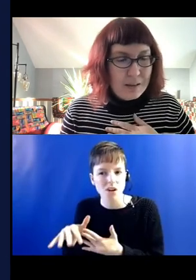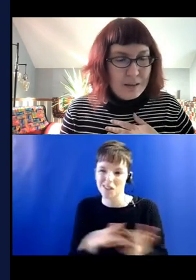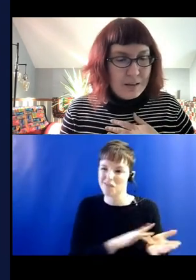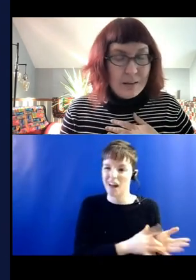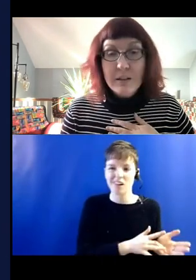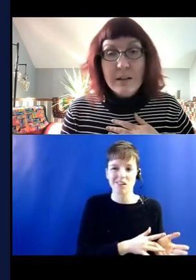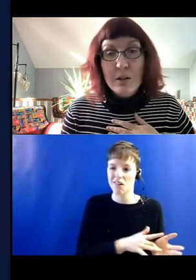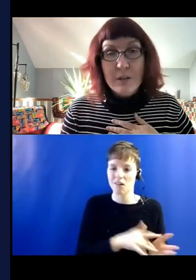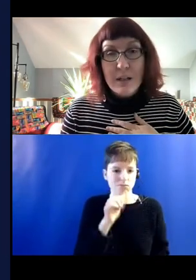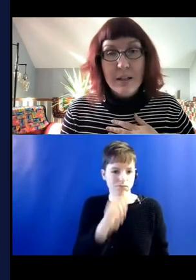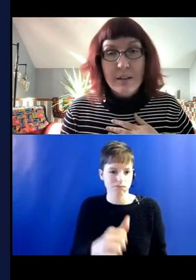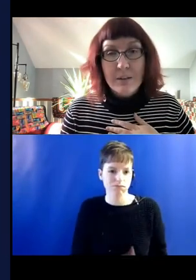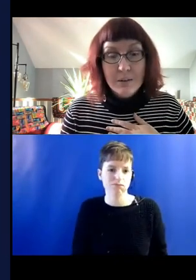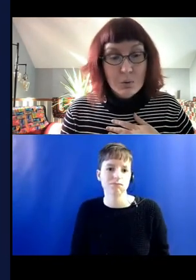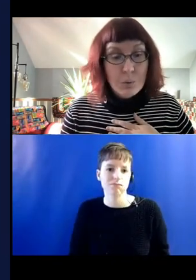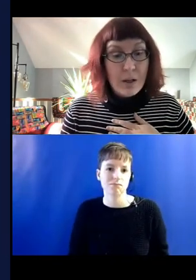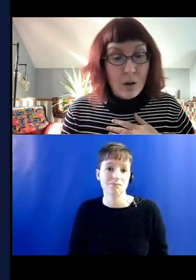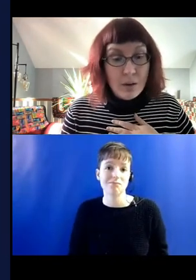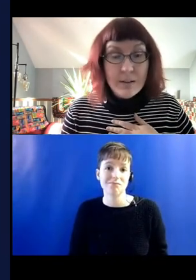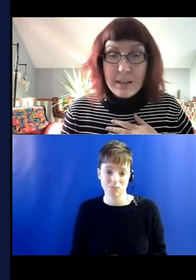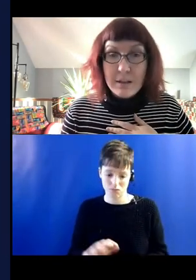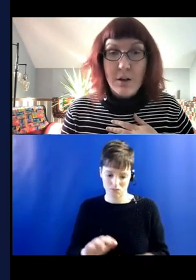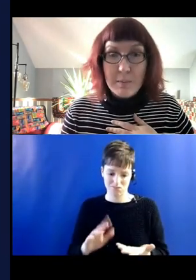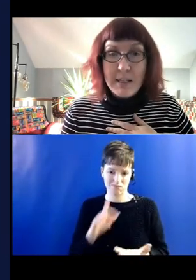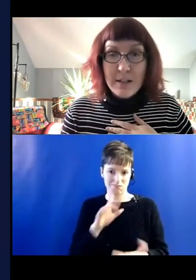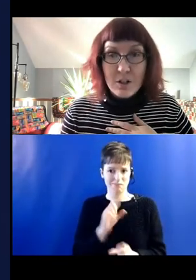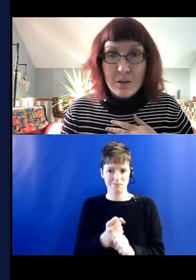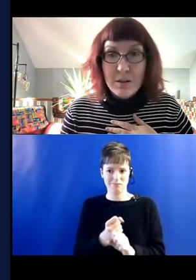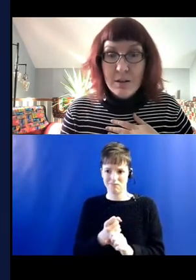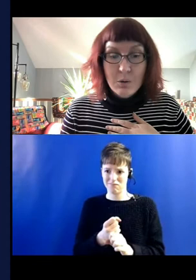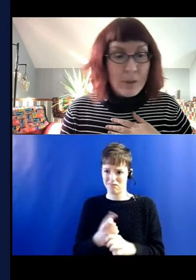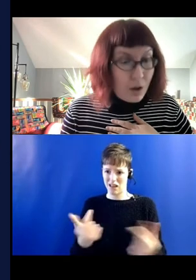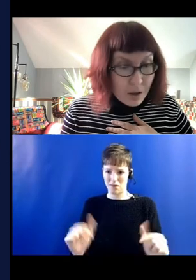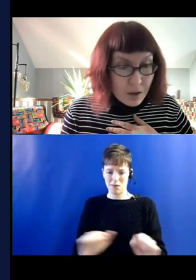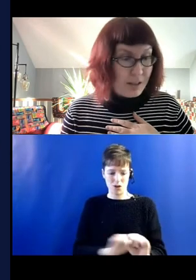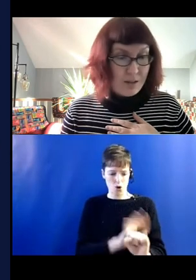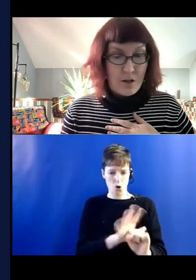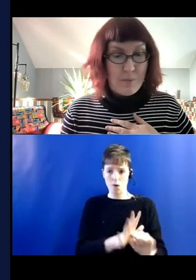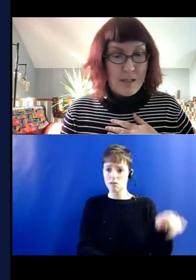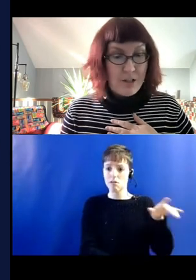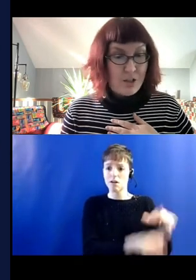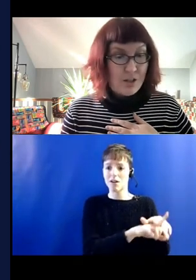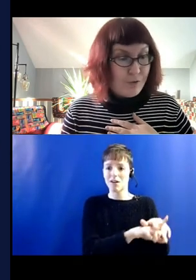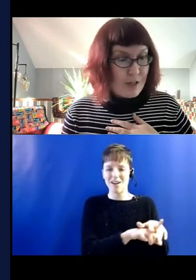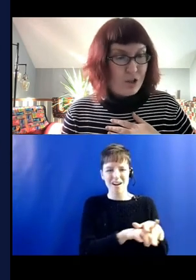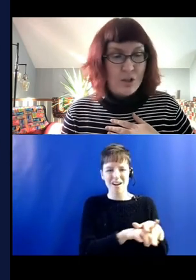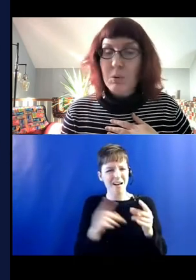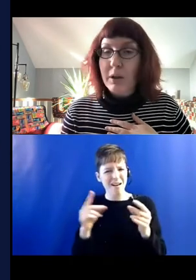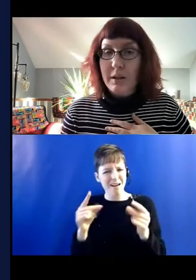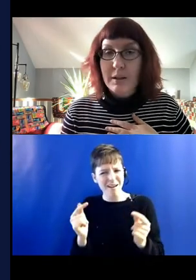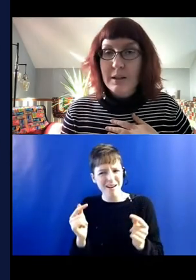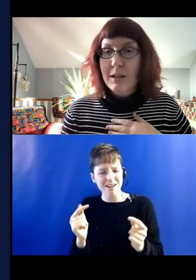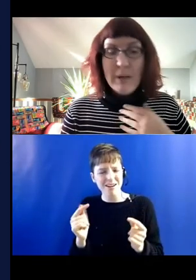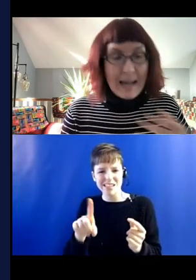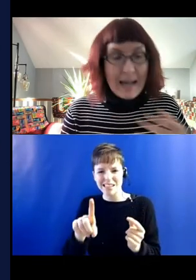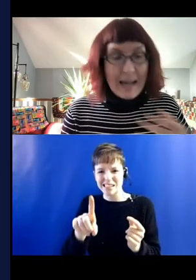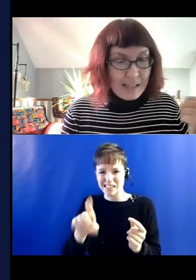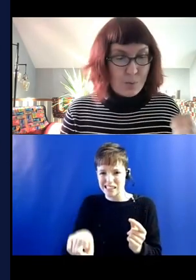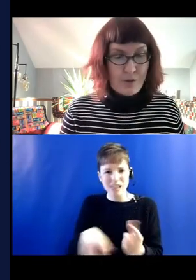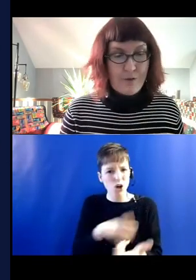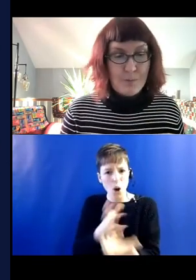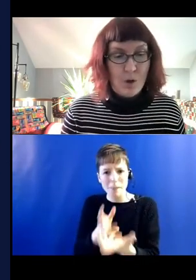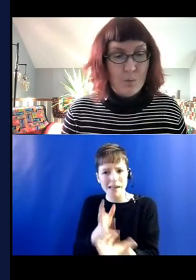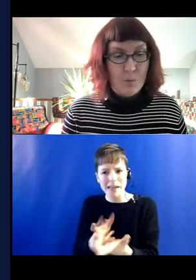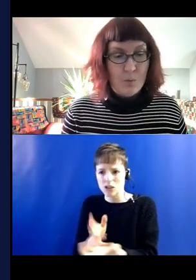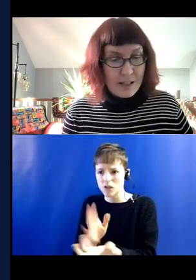then, literally overnight, we all needed accommodation. We all needed accommodation to function and work. We had